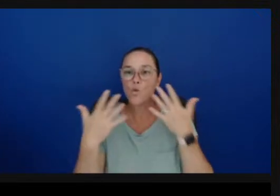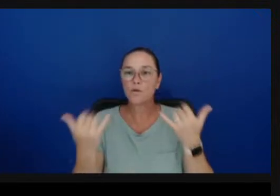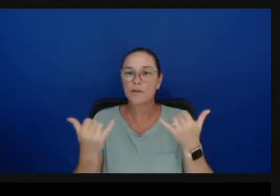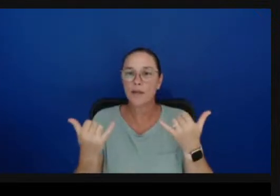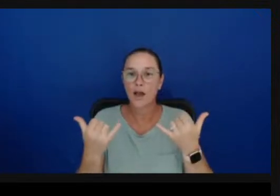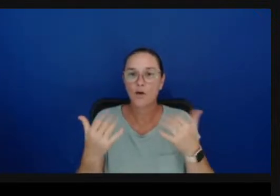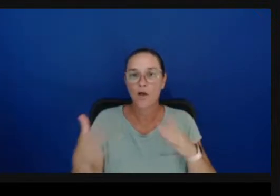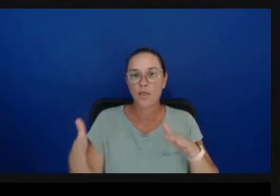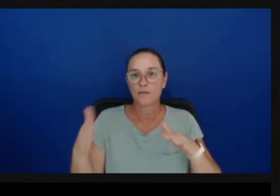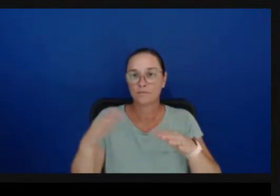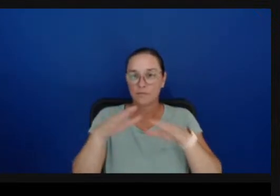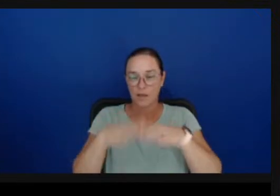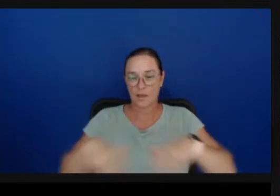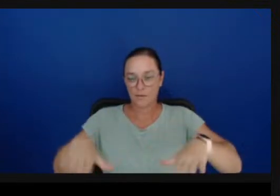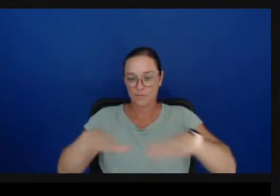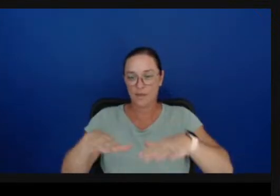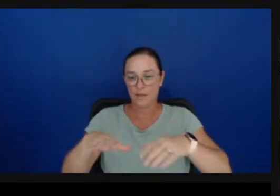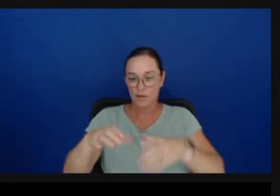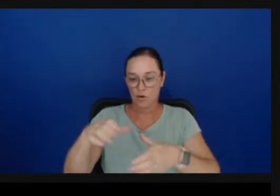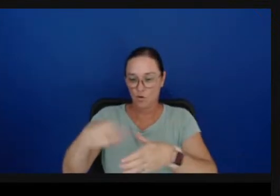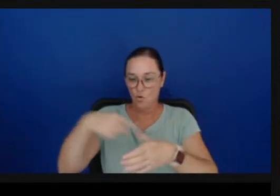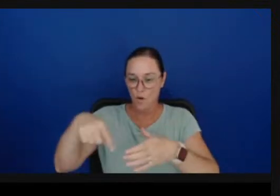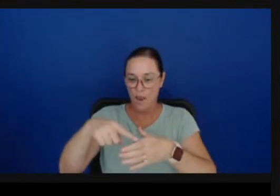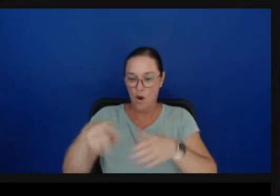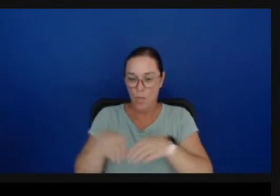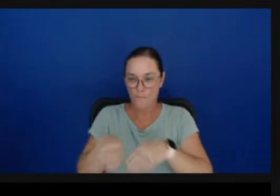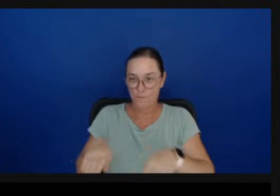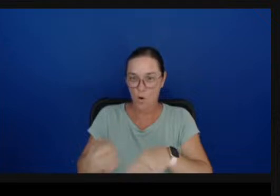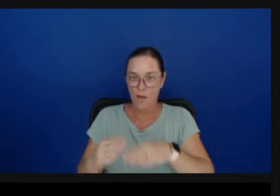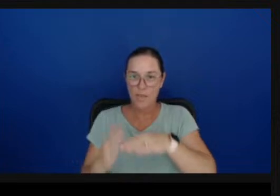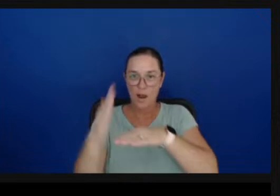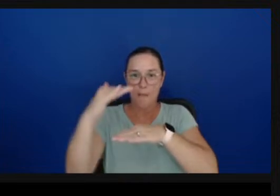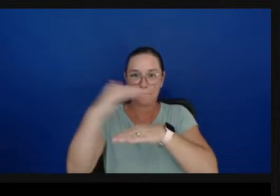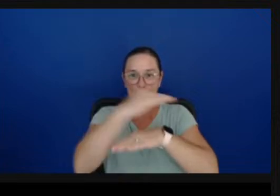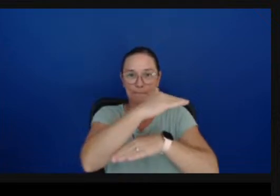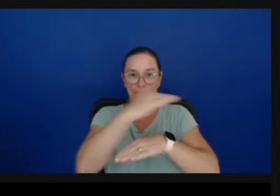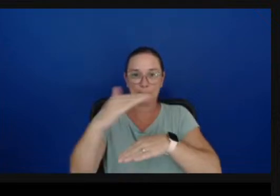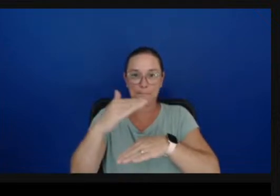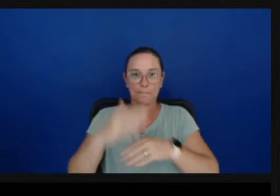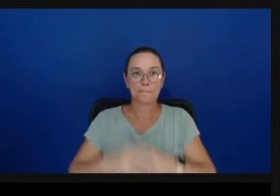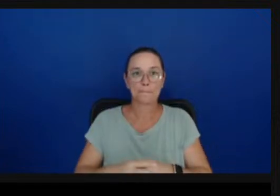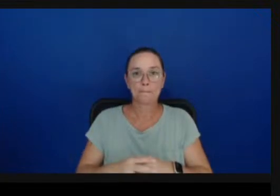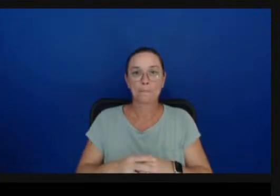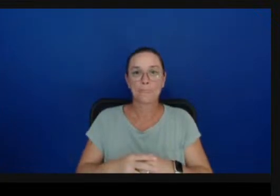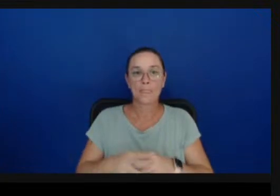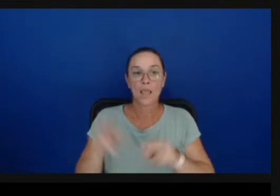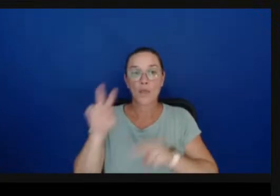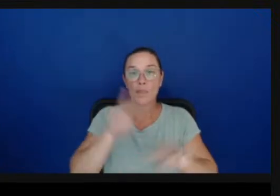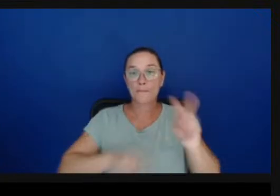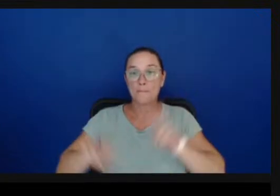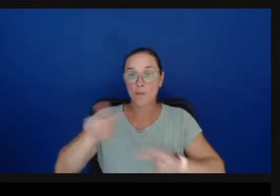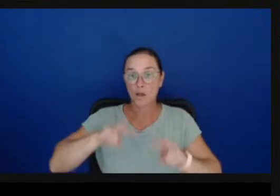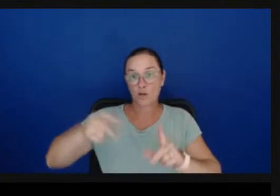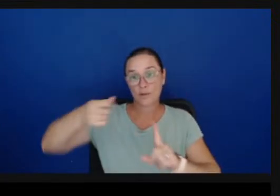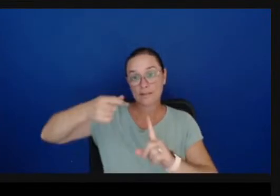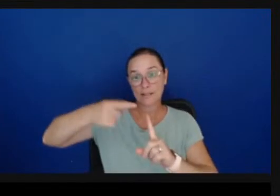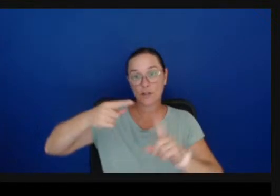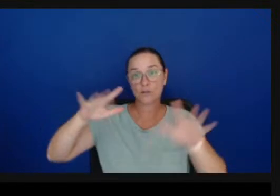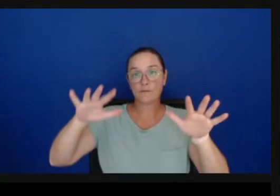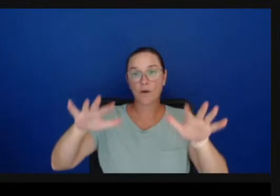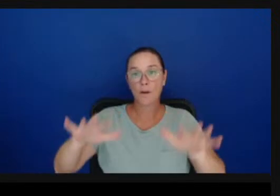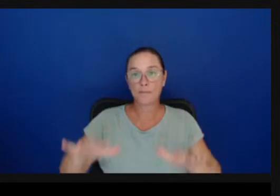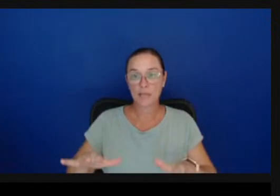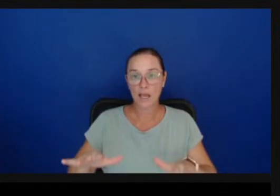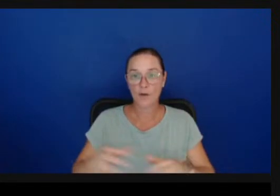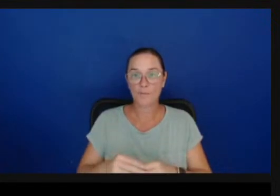this western part of the crater rim over here. The monitoring signals have quieted down substantially. These are the